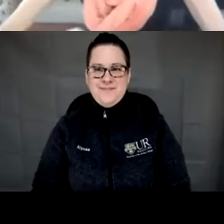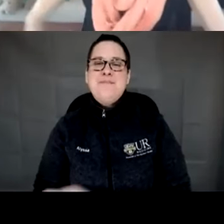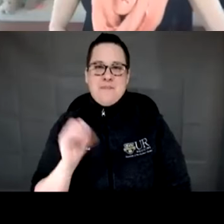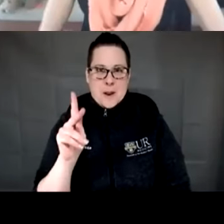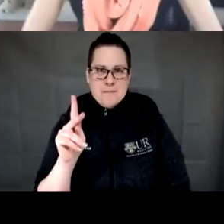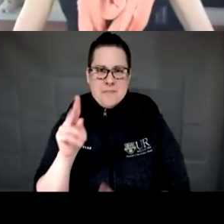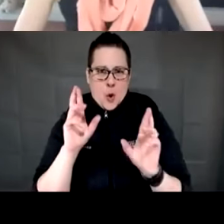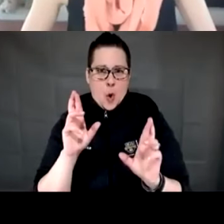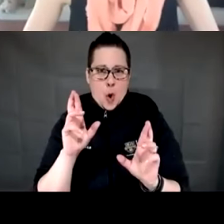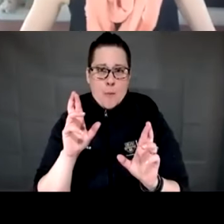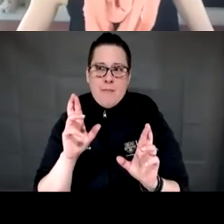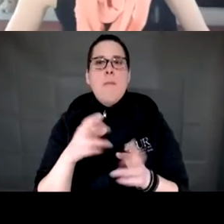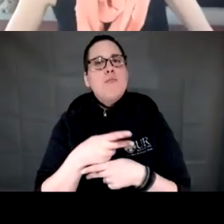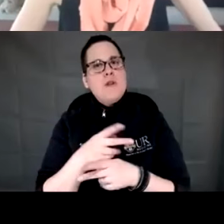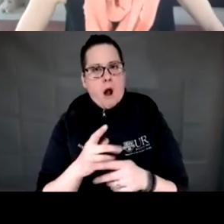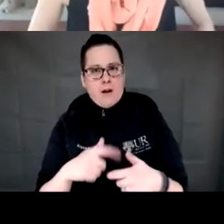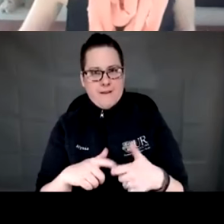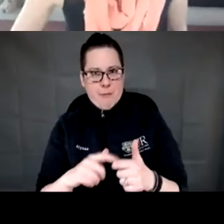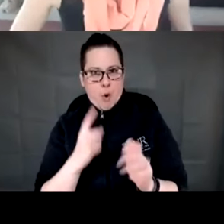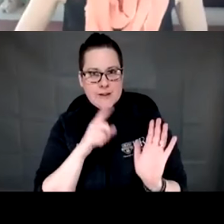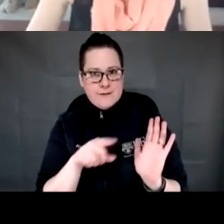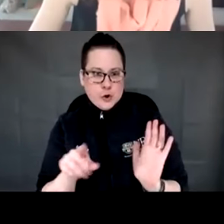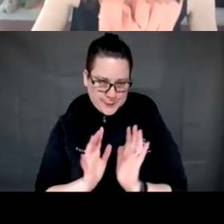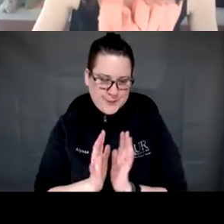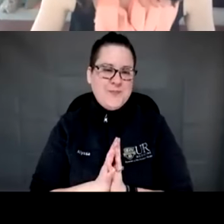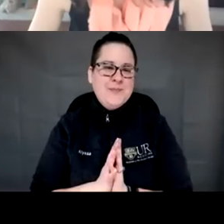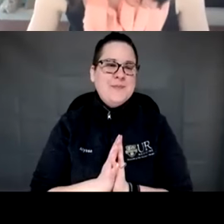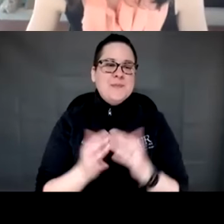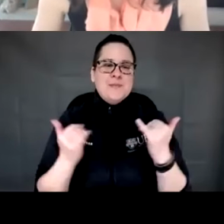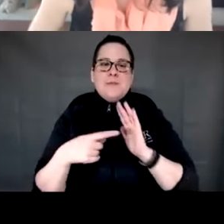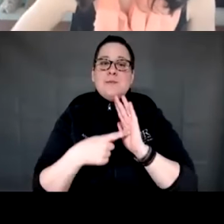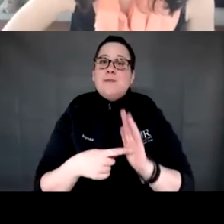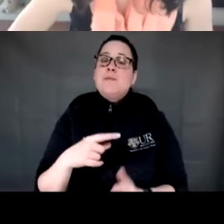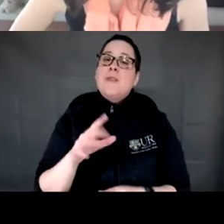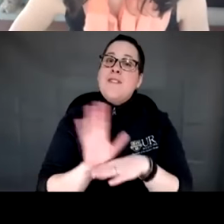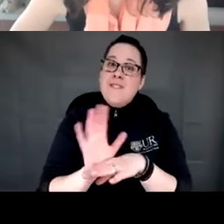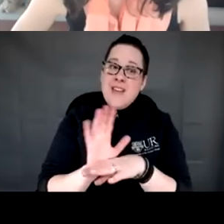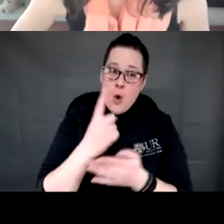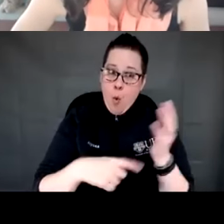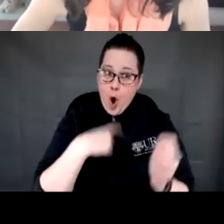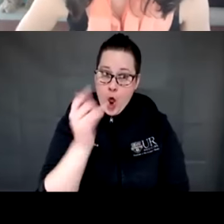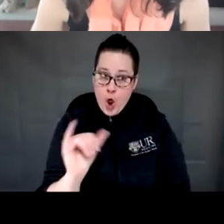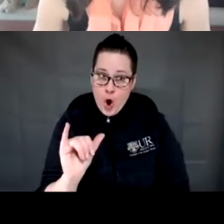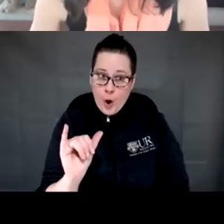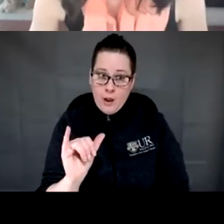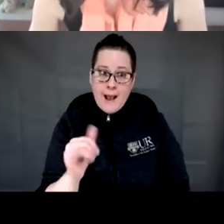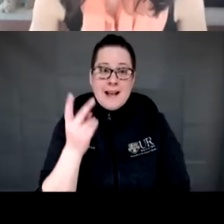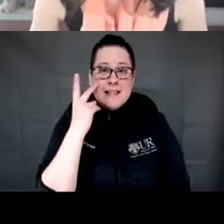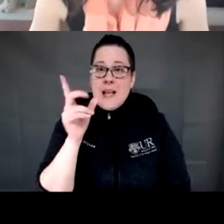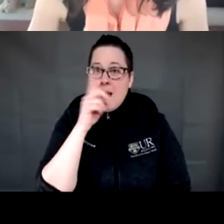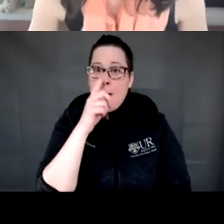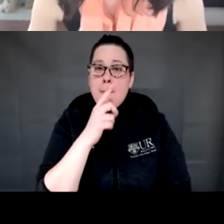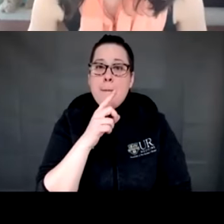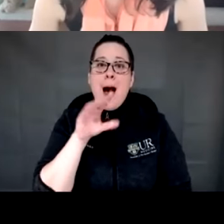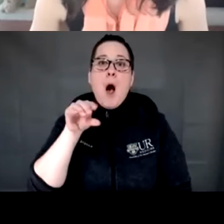Okay, I hope that was a productive pause. Okay, so I'm now going to show you a video of what the task looks like. So now you're viewing the mouse from